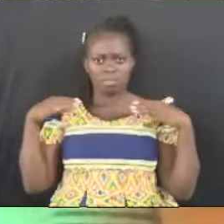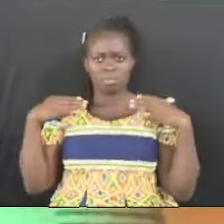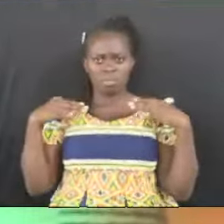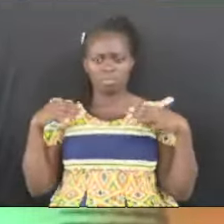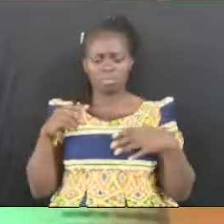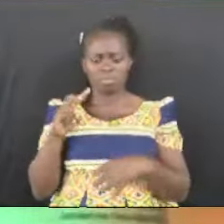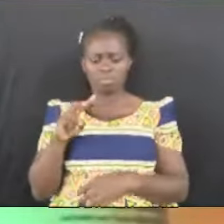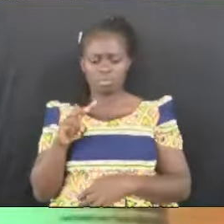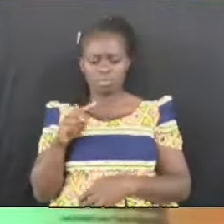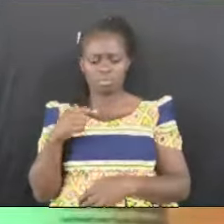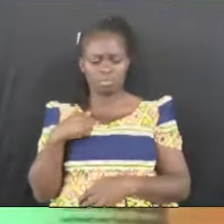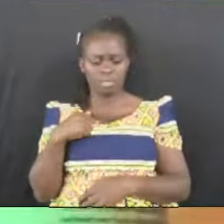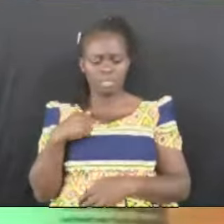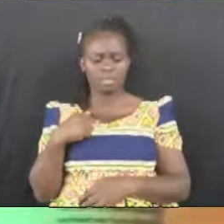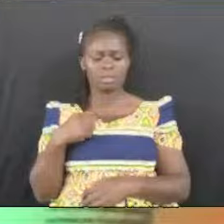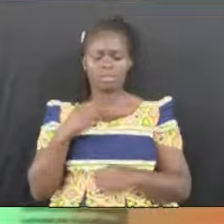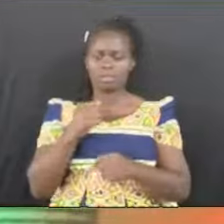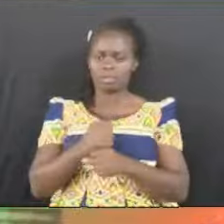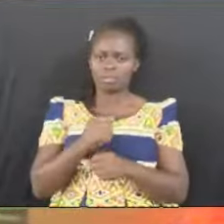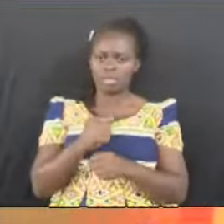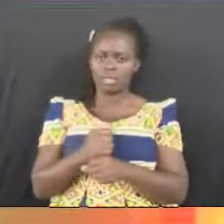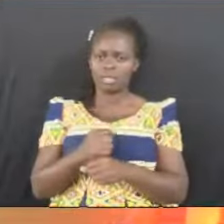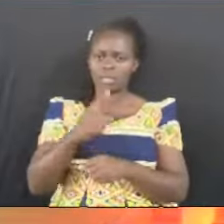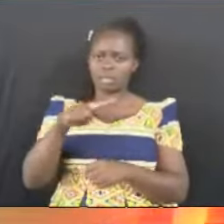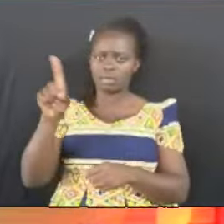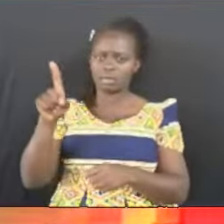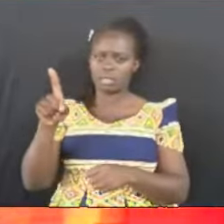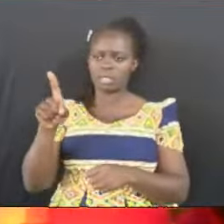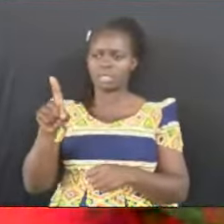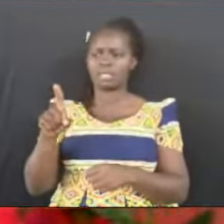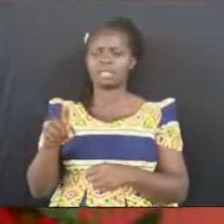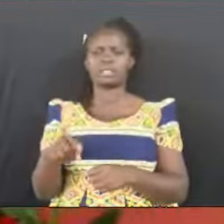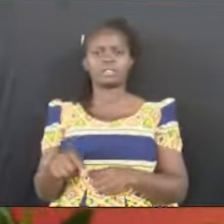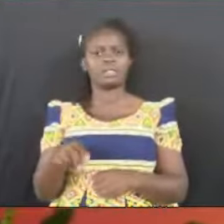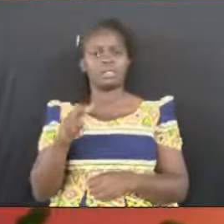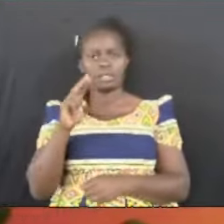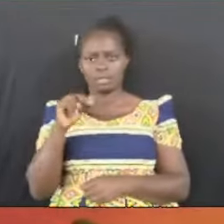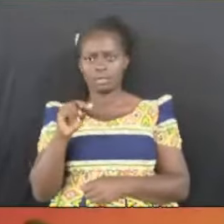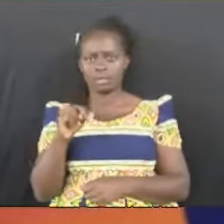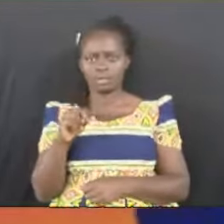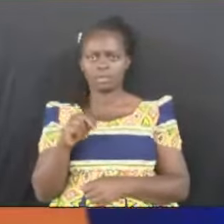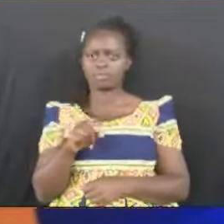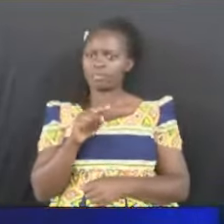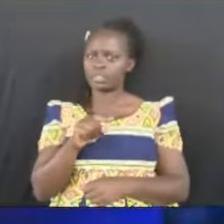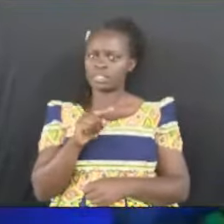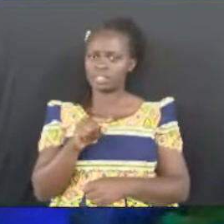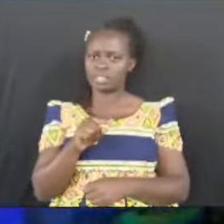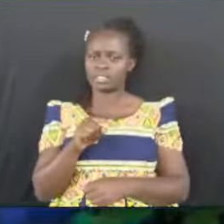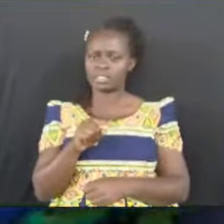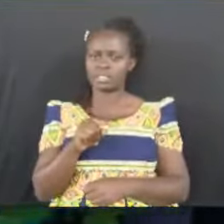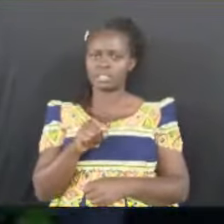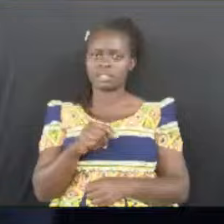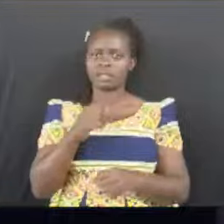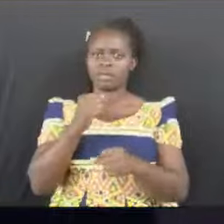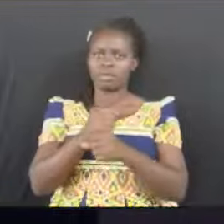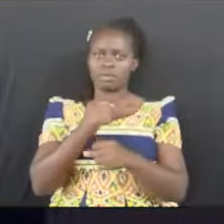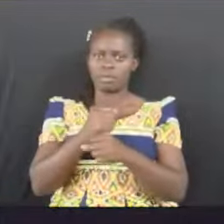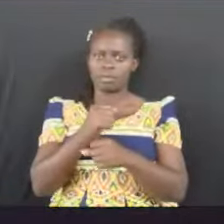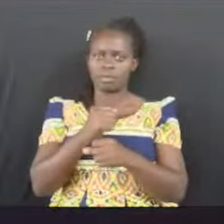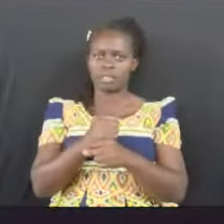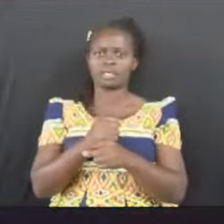well. No. Jesus came, and this is the function of the genealogy. Even Rahab,